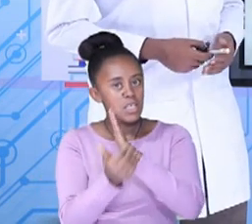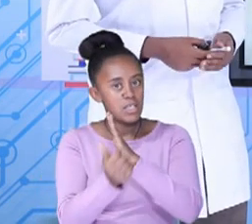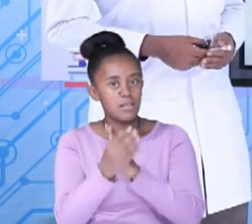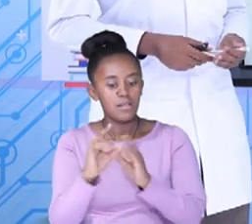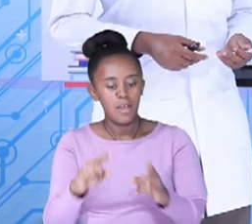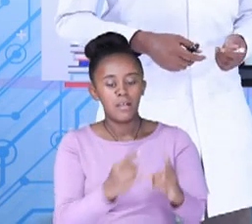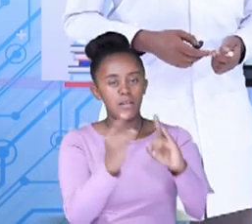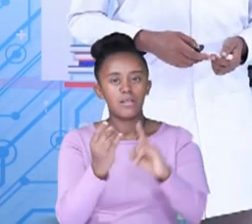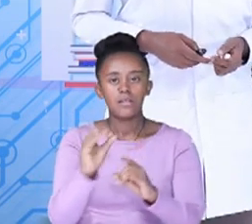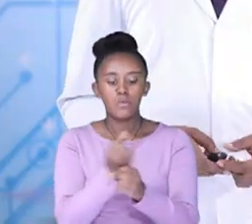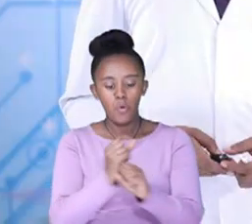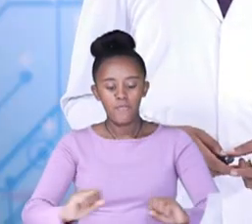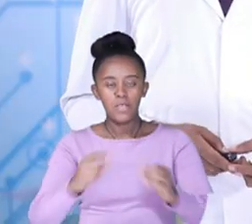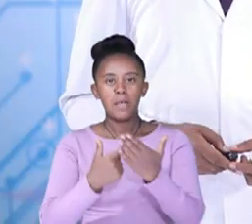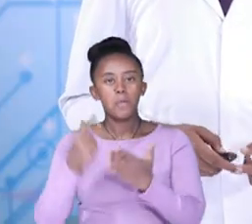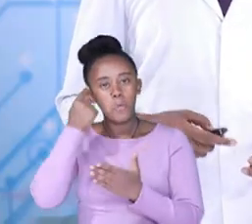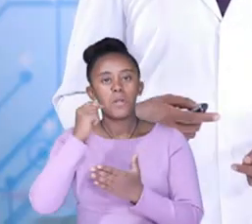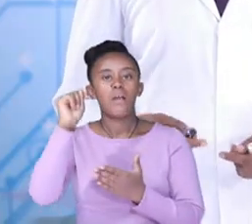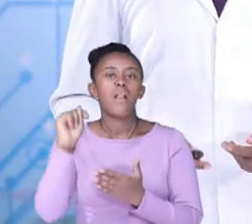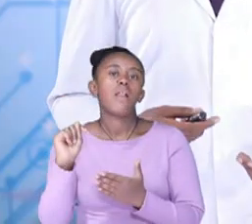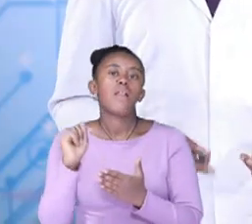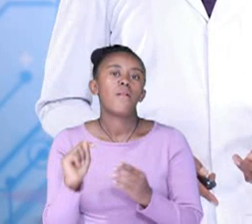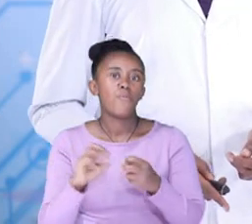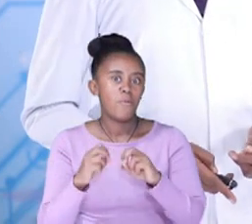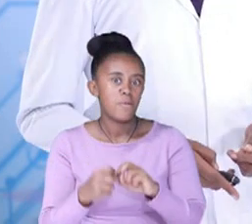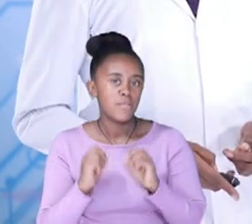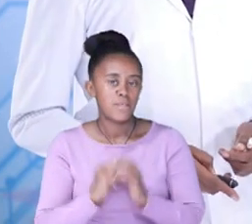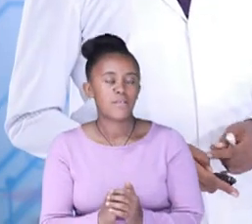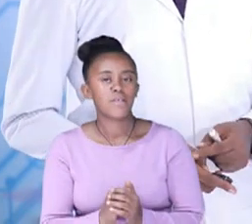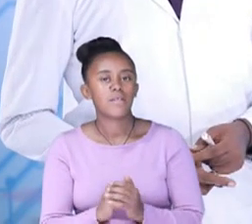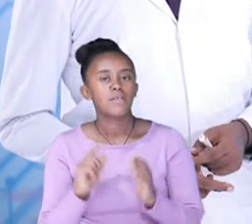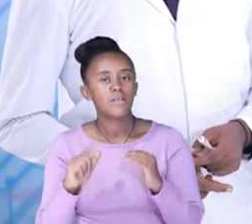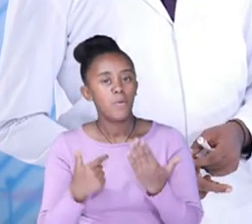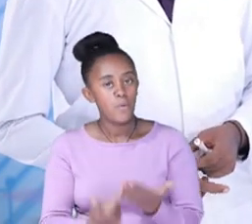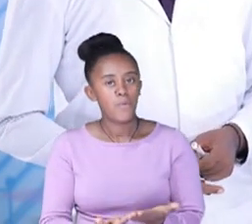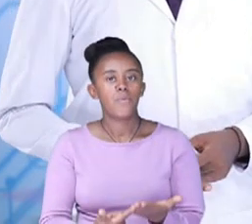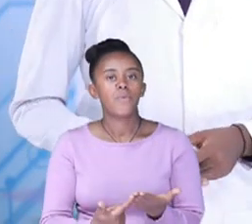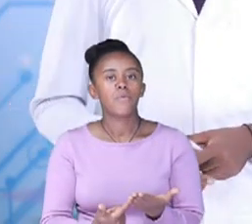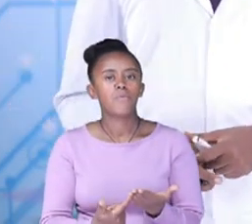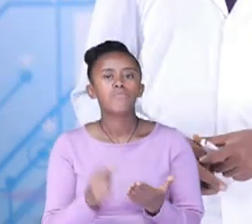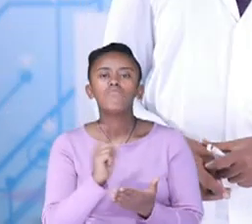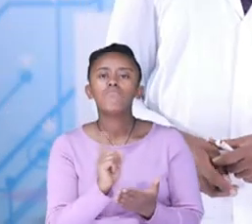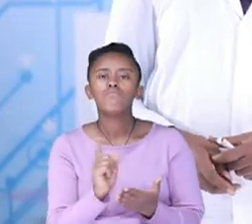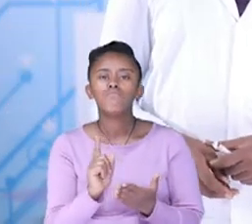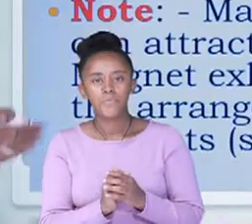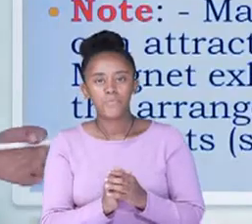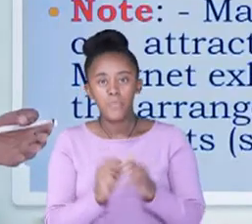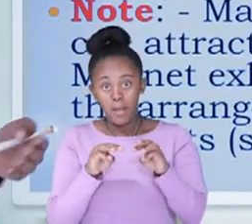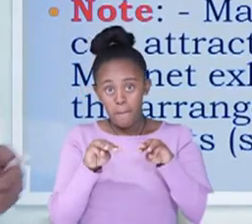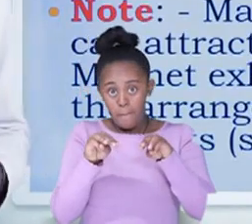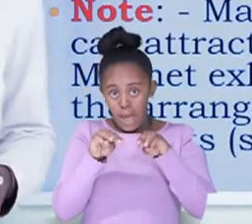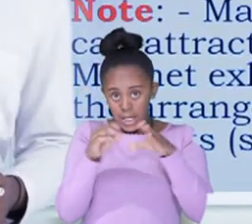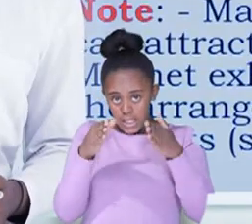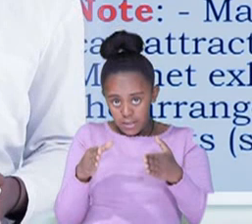techniques of solving some theoretical problems. So, what do you mean by magnetism?